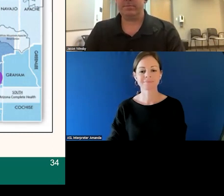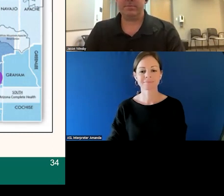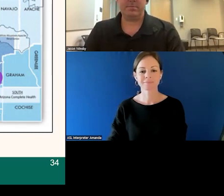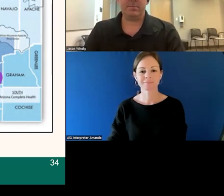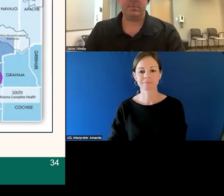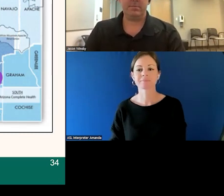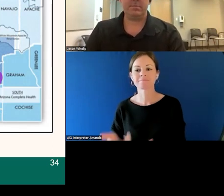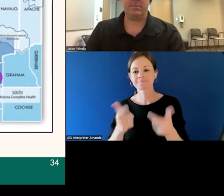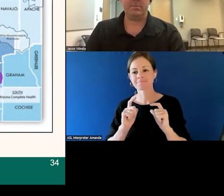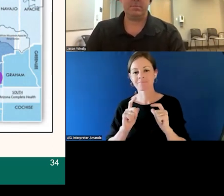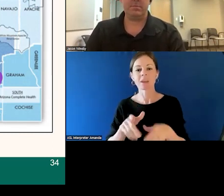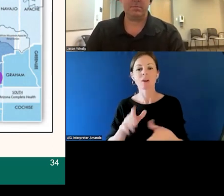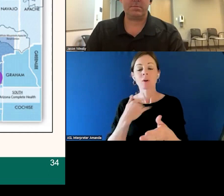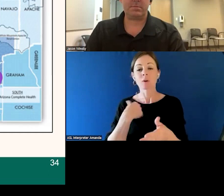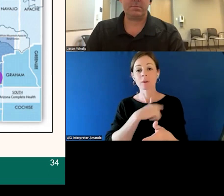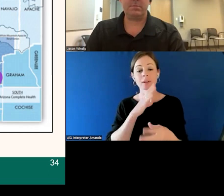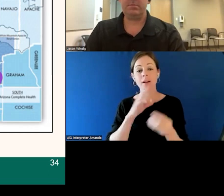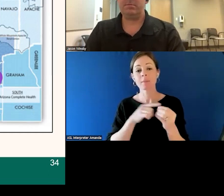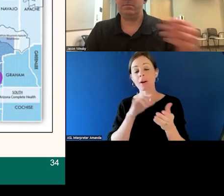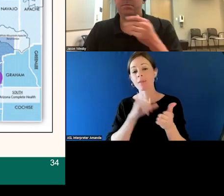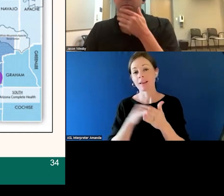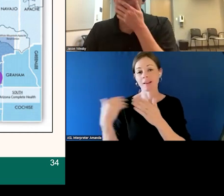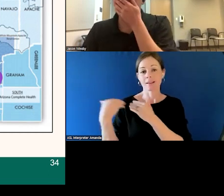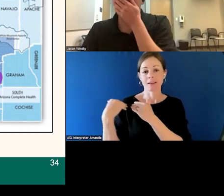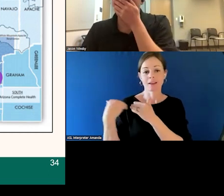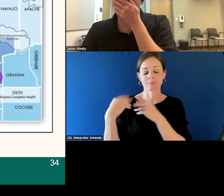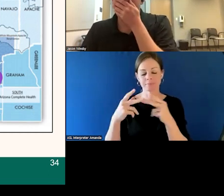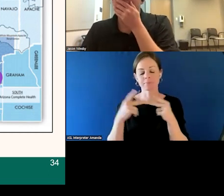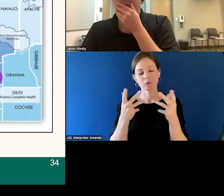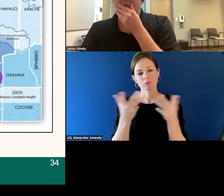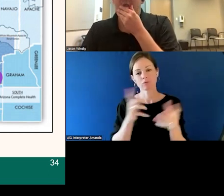the reasons we talk about that accountable entity so much, because it's so important.